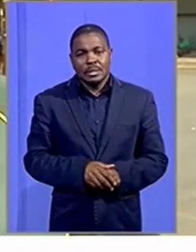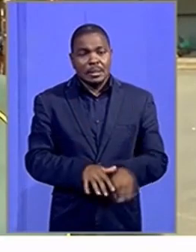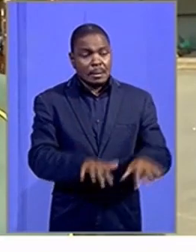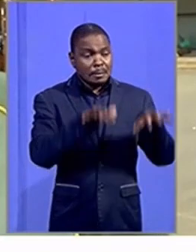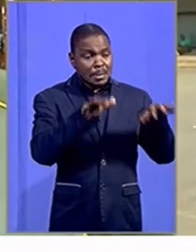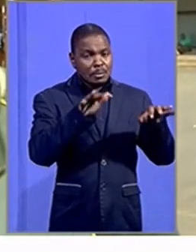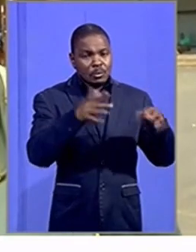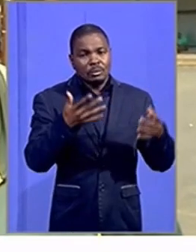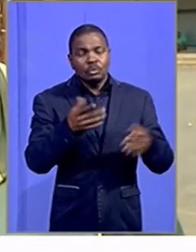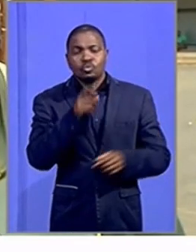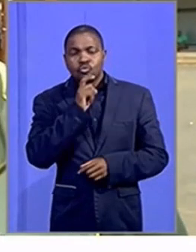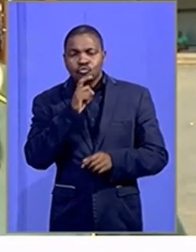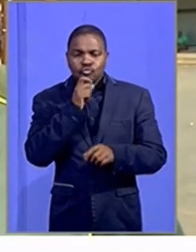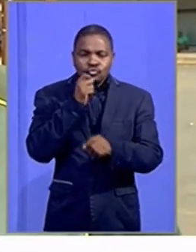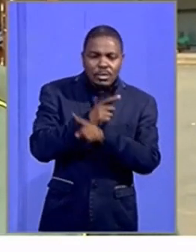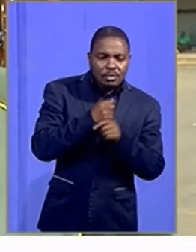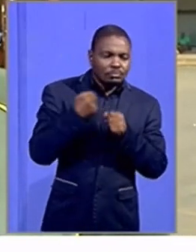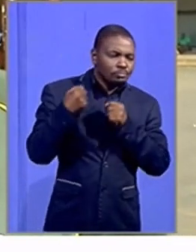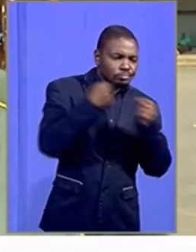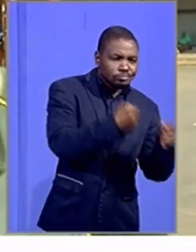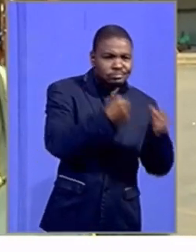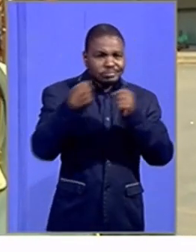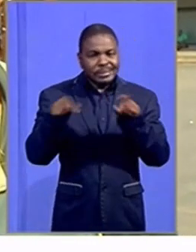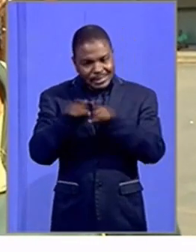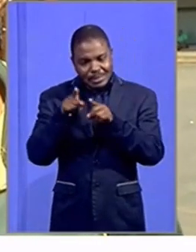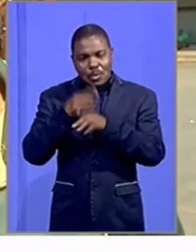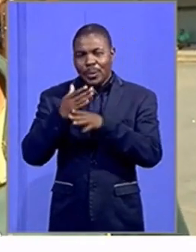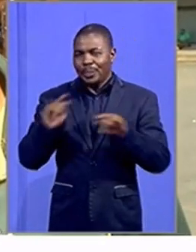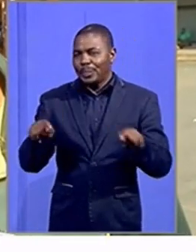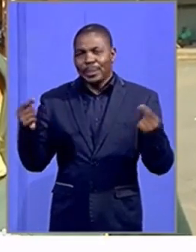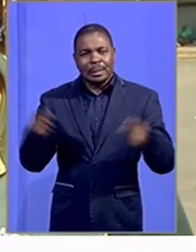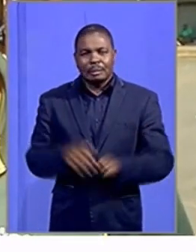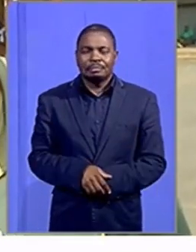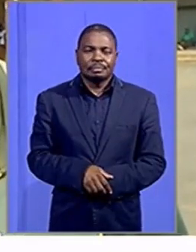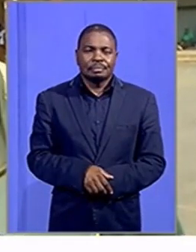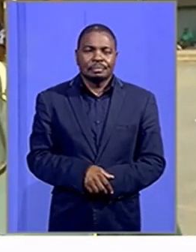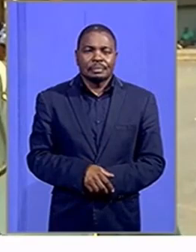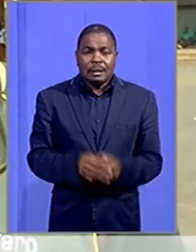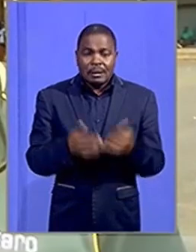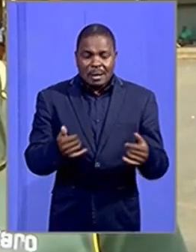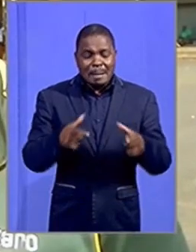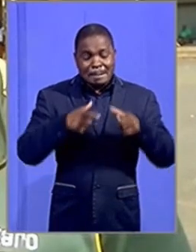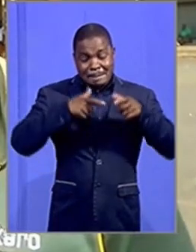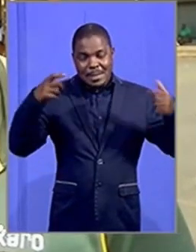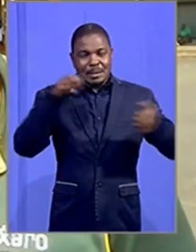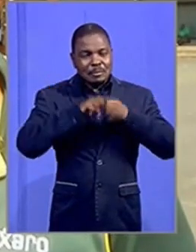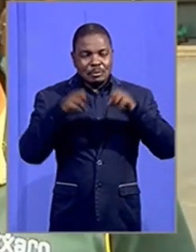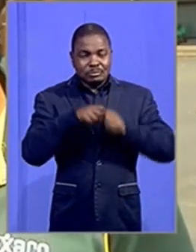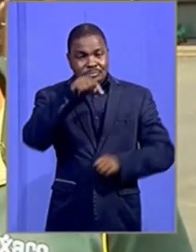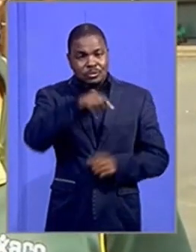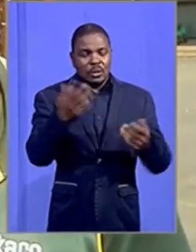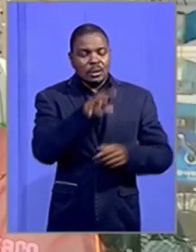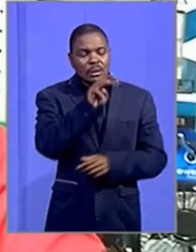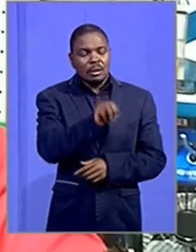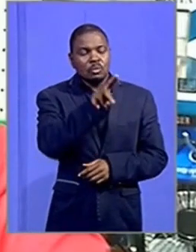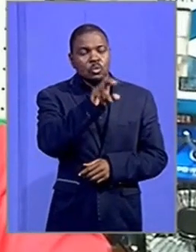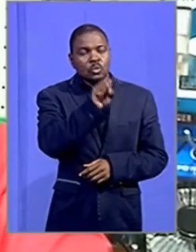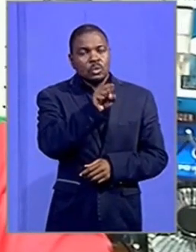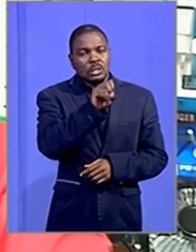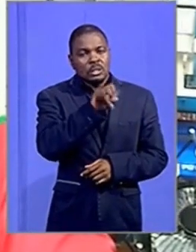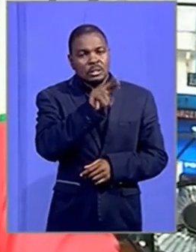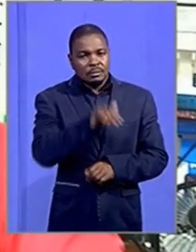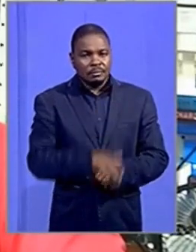survive by taxi drivers driving taxis, they are not working. So we are having a big problem here in Musina. Even